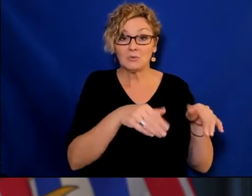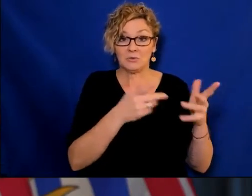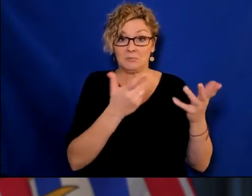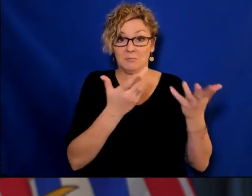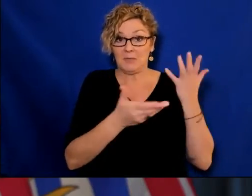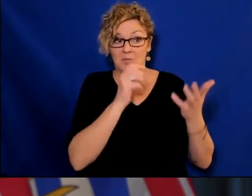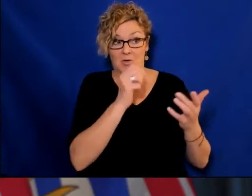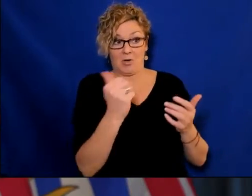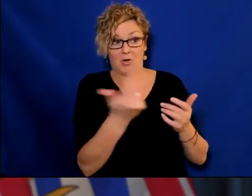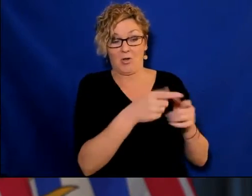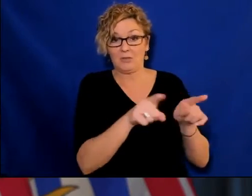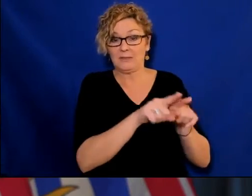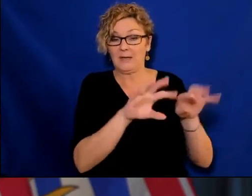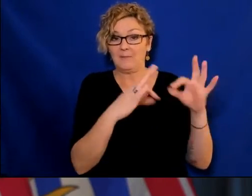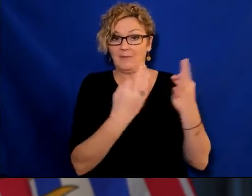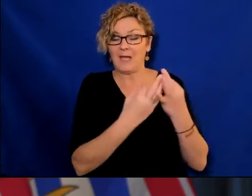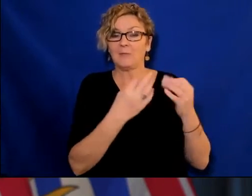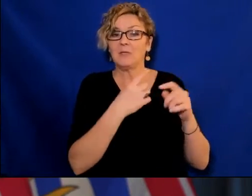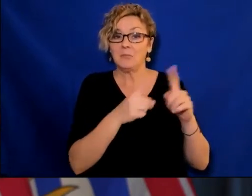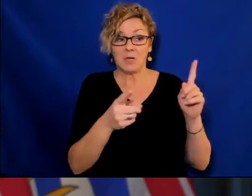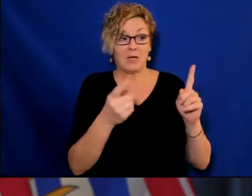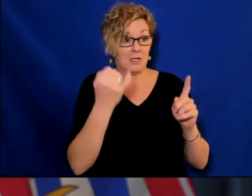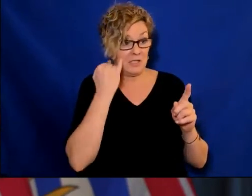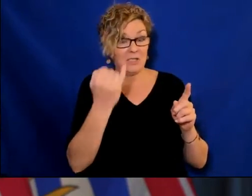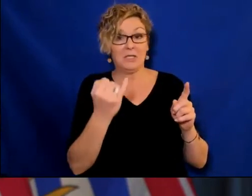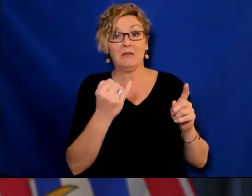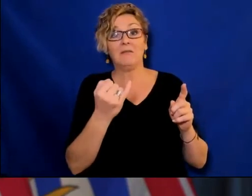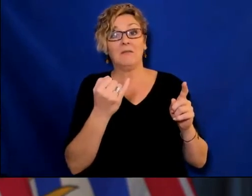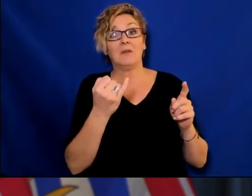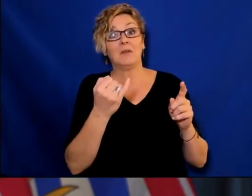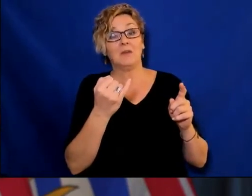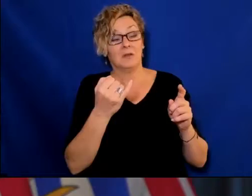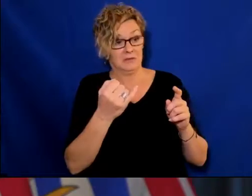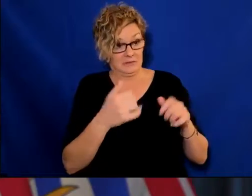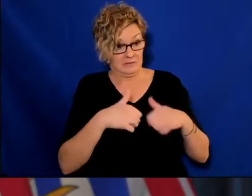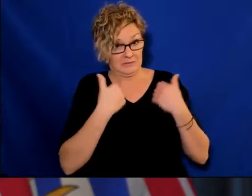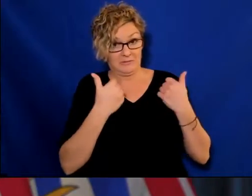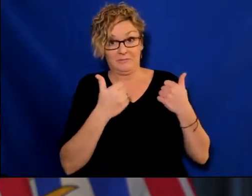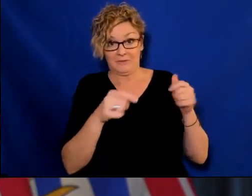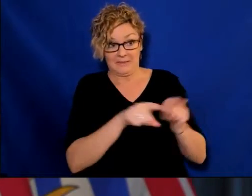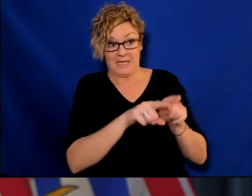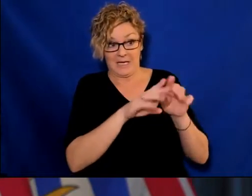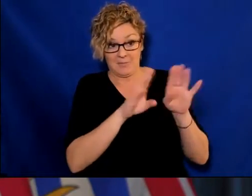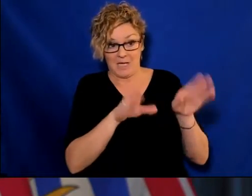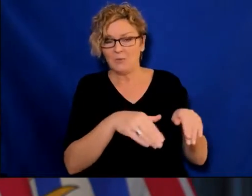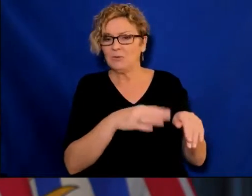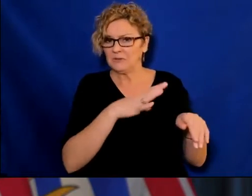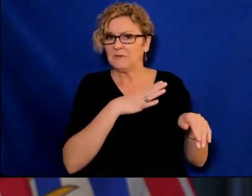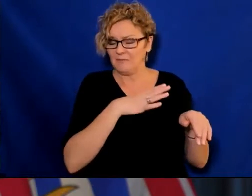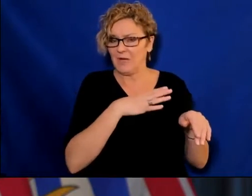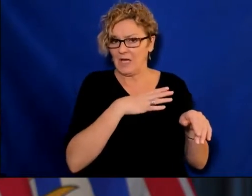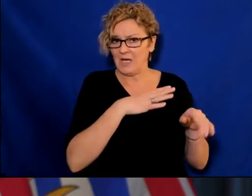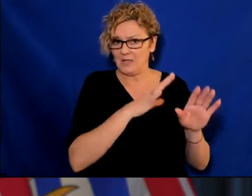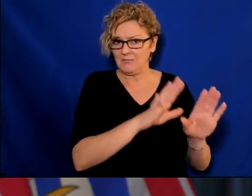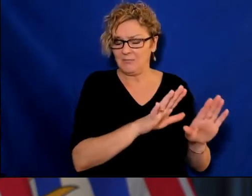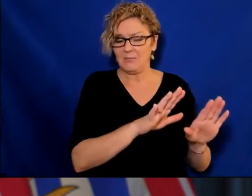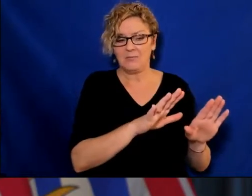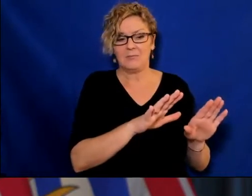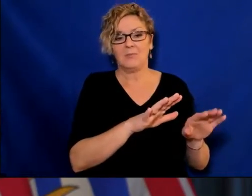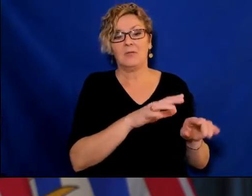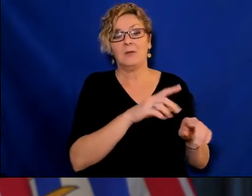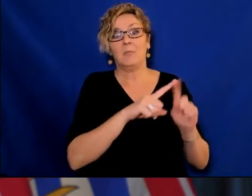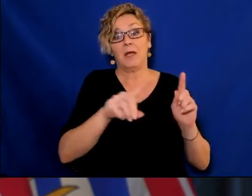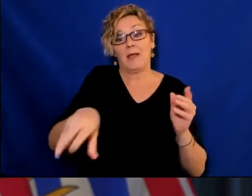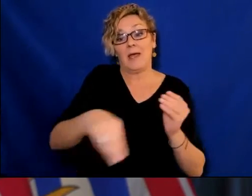other people that are in their pandemic bubble. And thinking back to what we were thinking about in April, for some families that